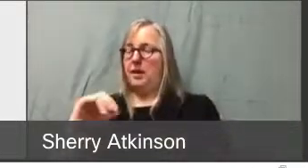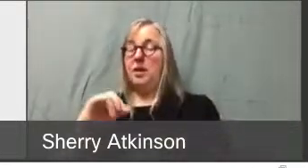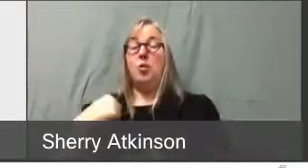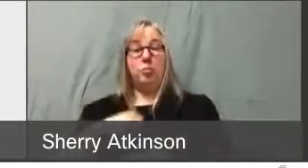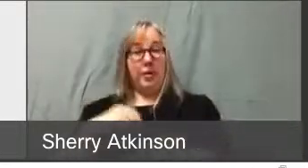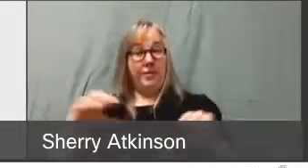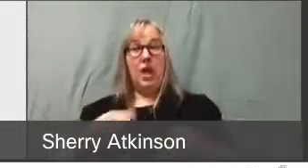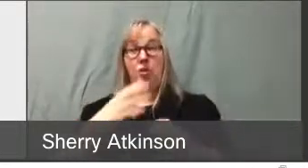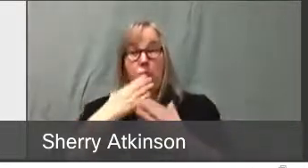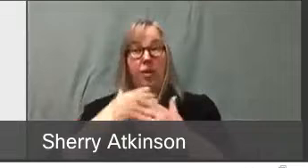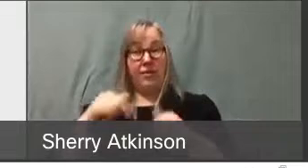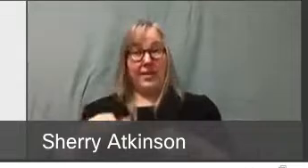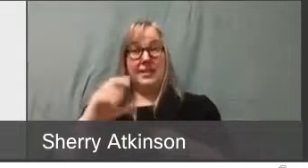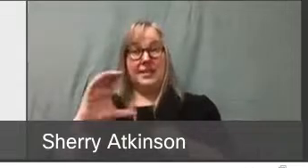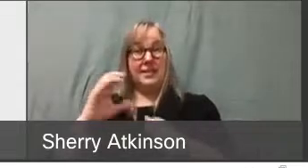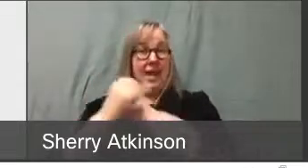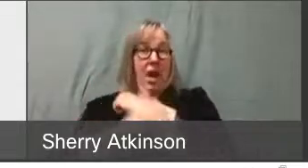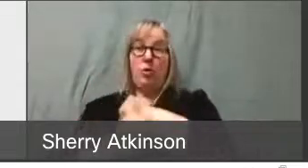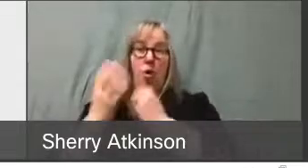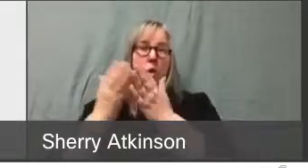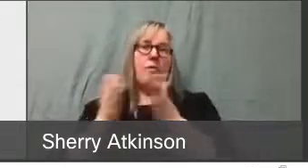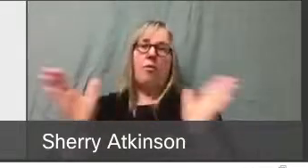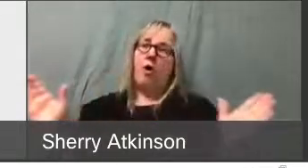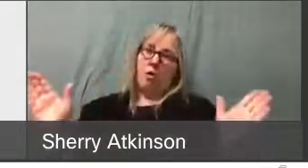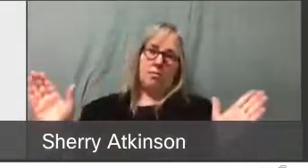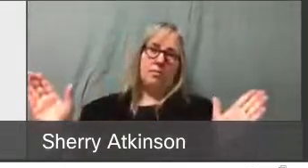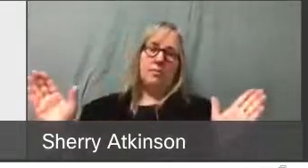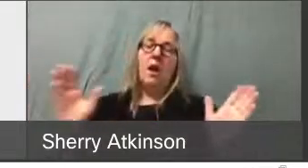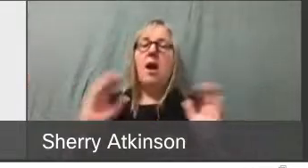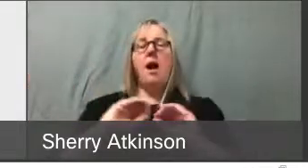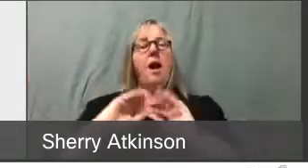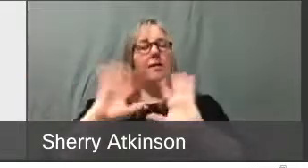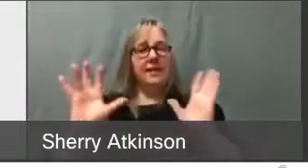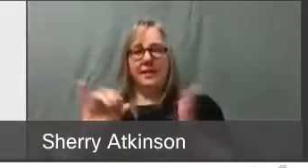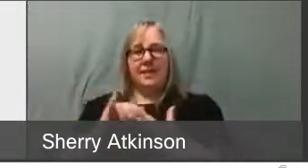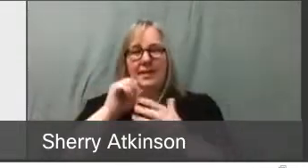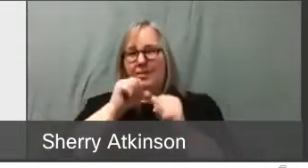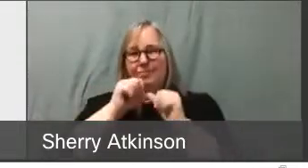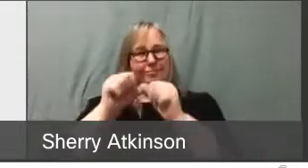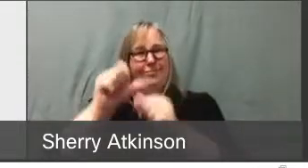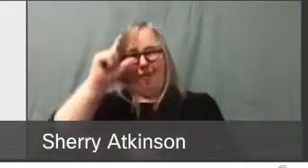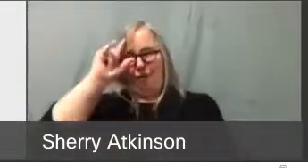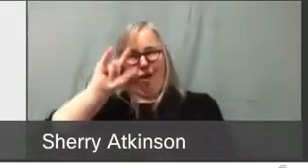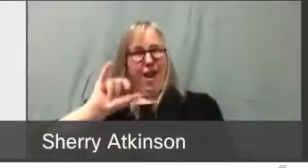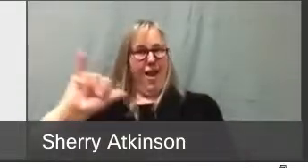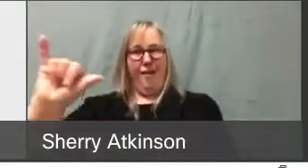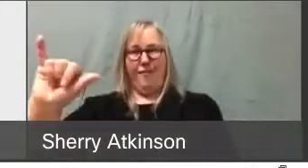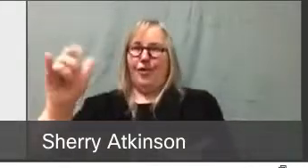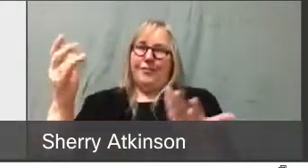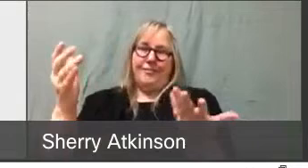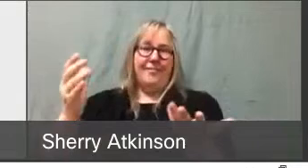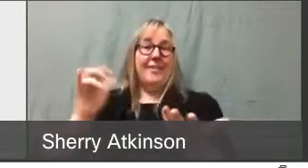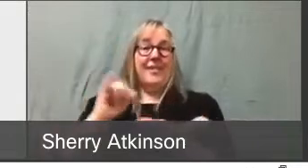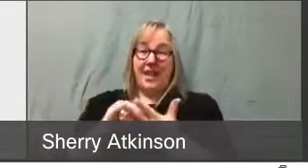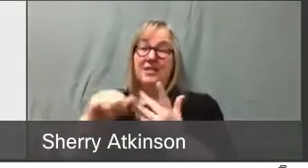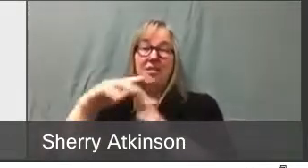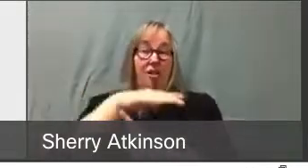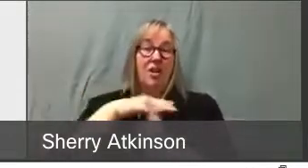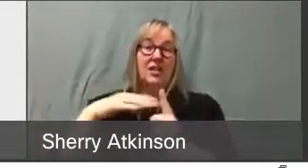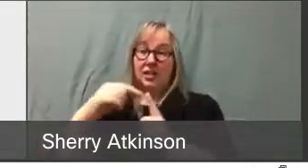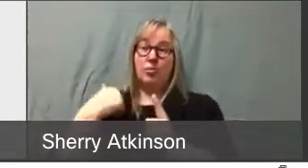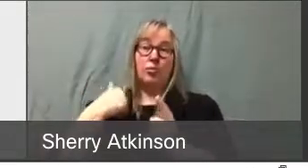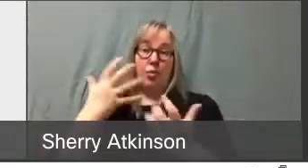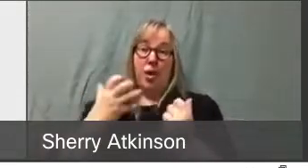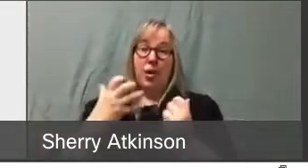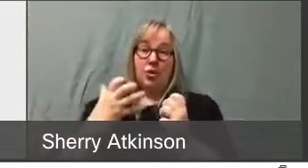overall. So obviously that's not going to last forever. So that's the context that we wanted to present